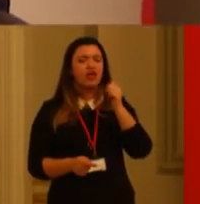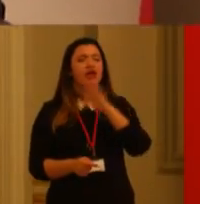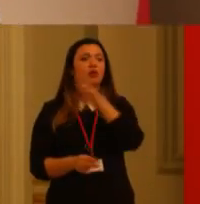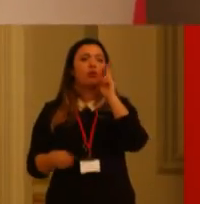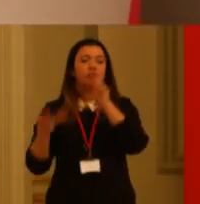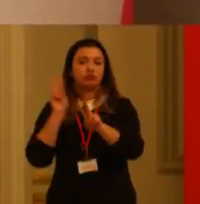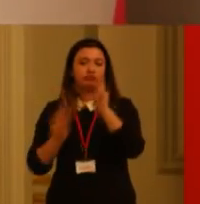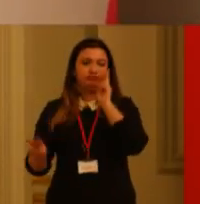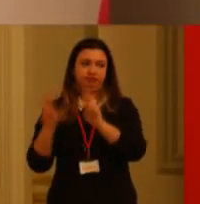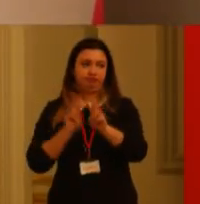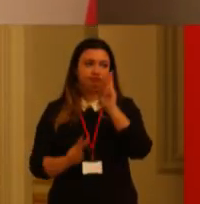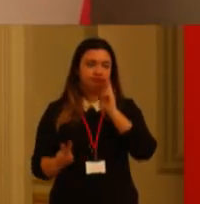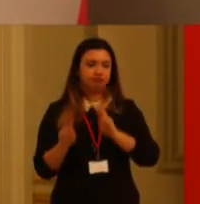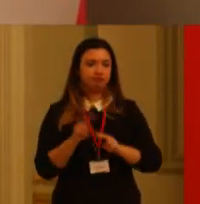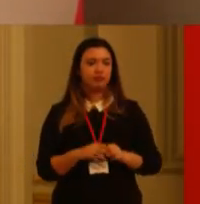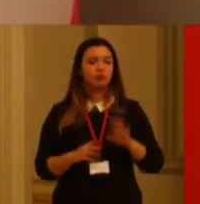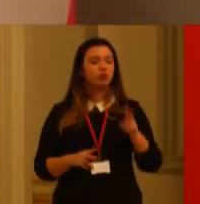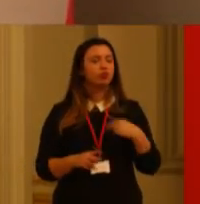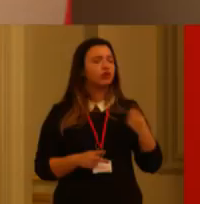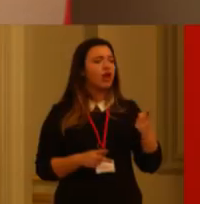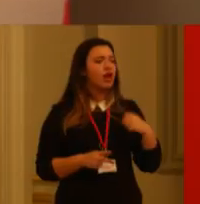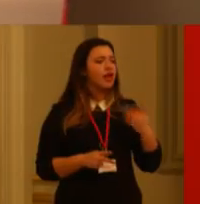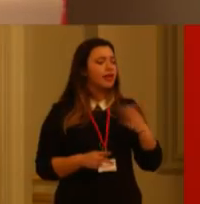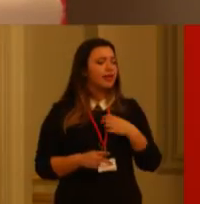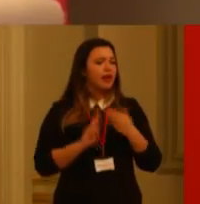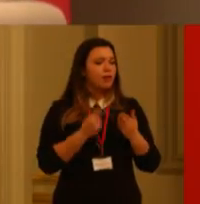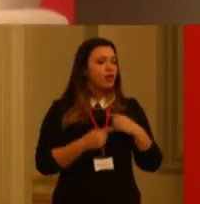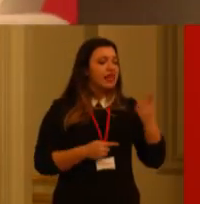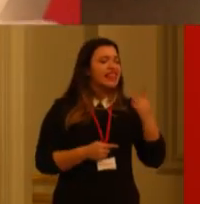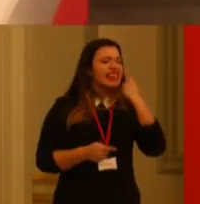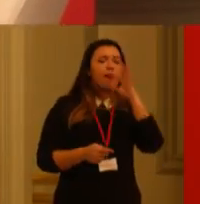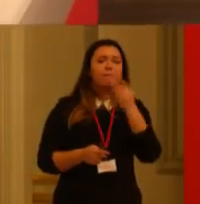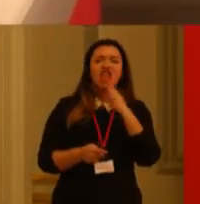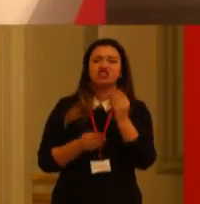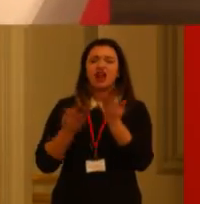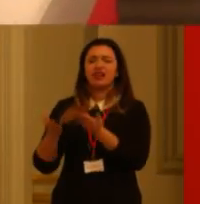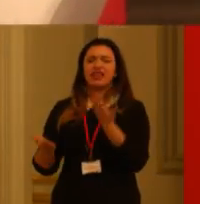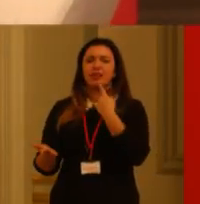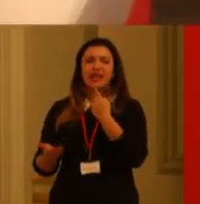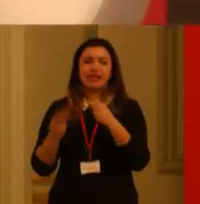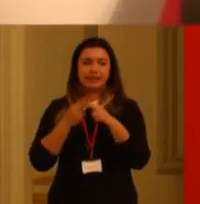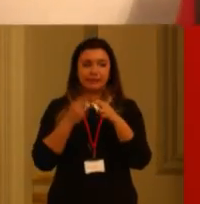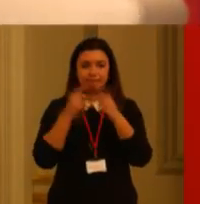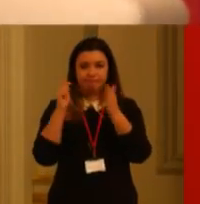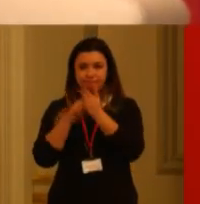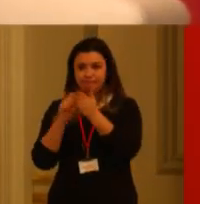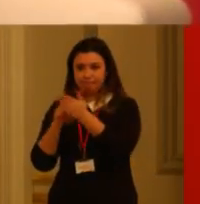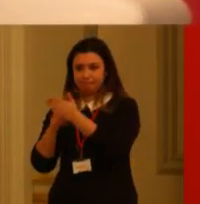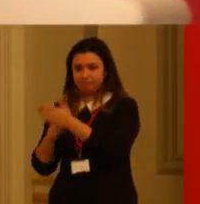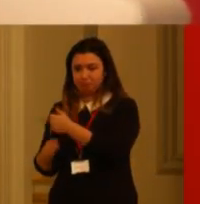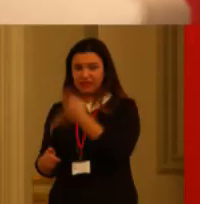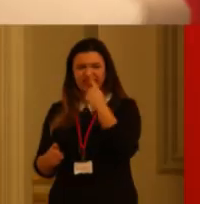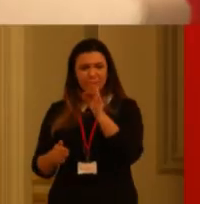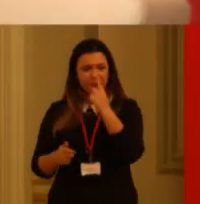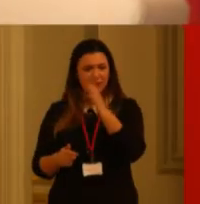I quite frequently saw the interpretation that they are not doing much. So who are these young people